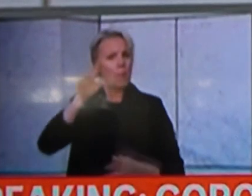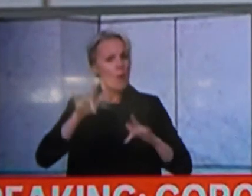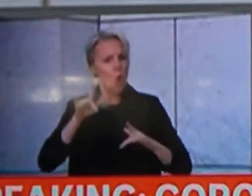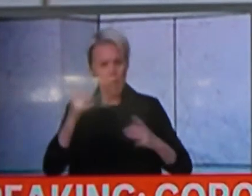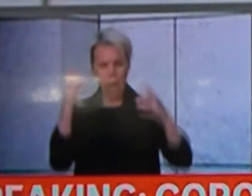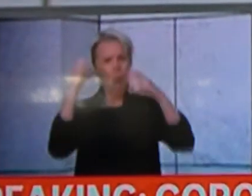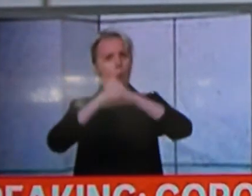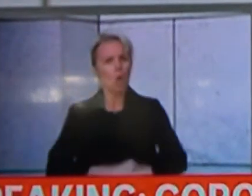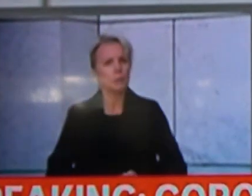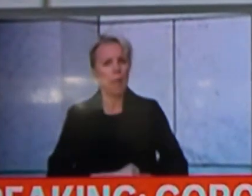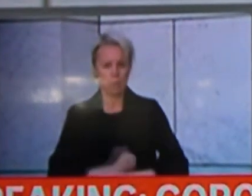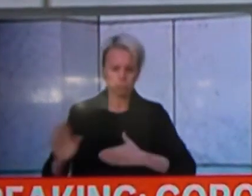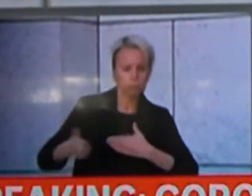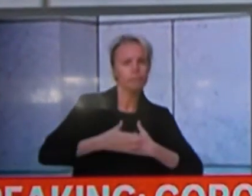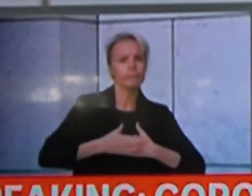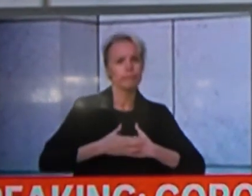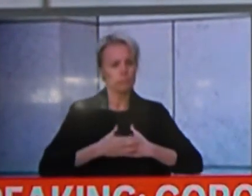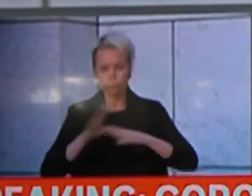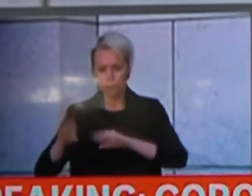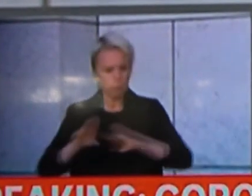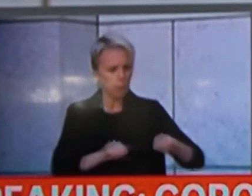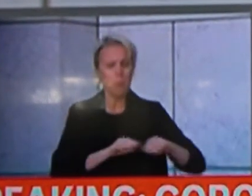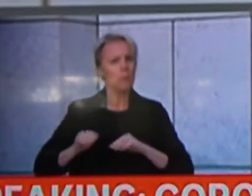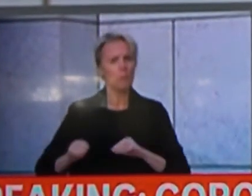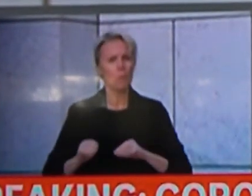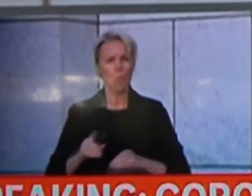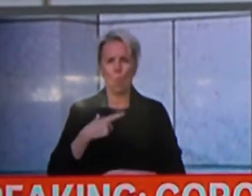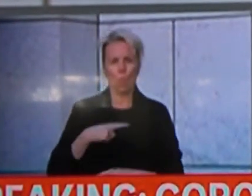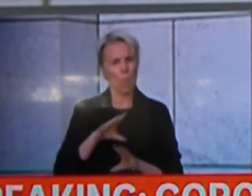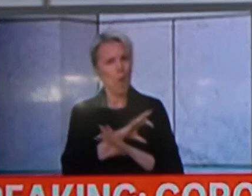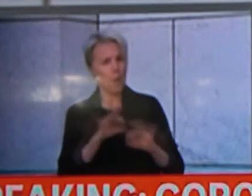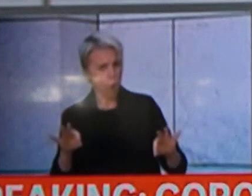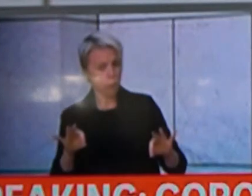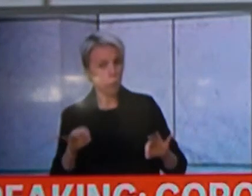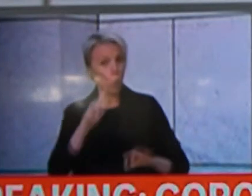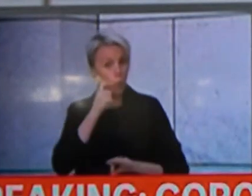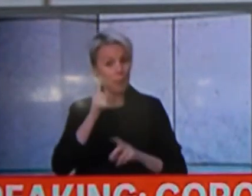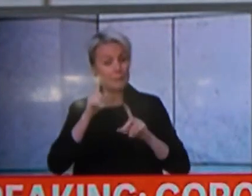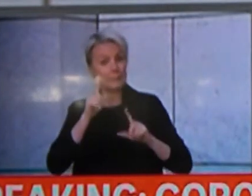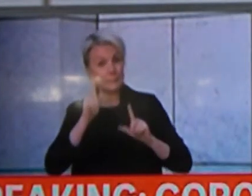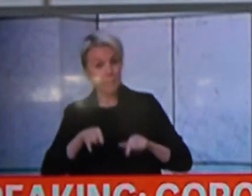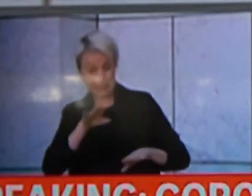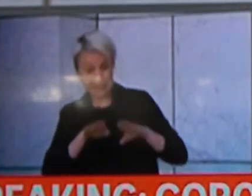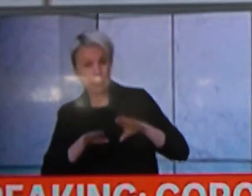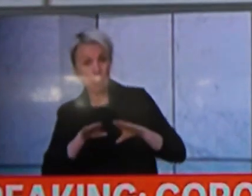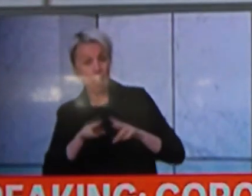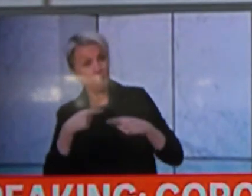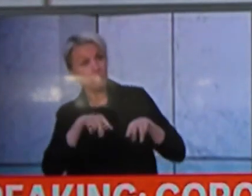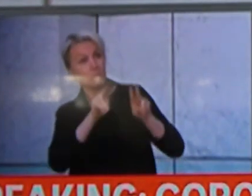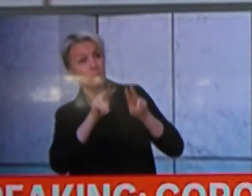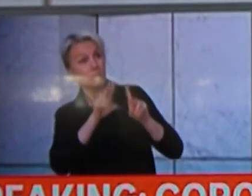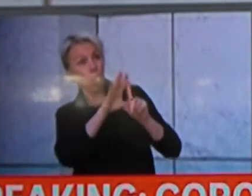that we actually don't really need similar measures, and might we even see some similar measures in some of the